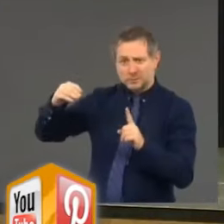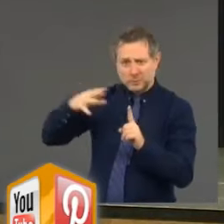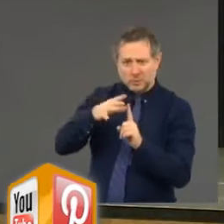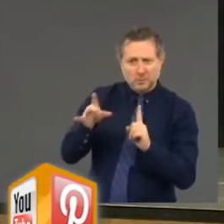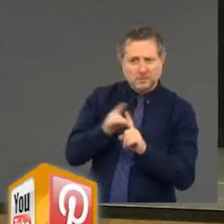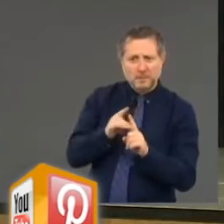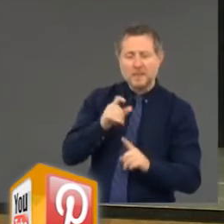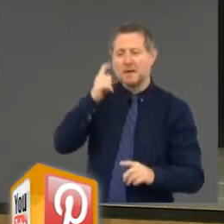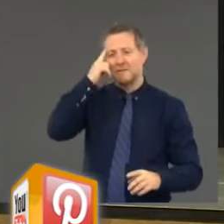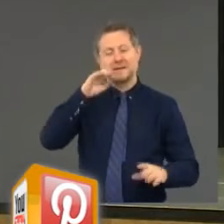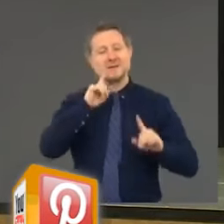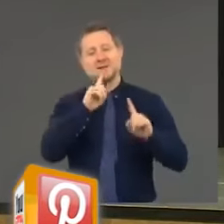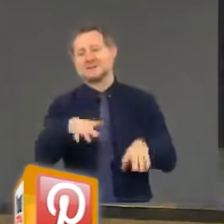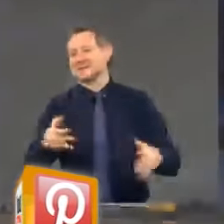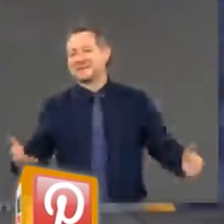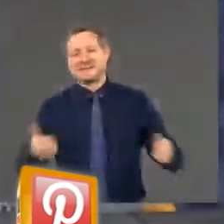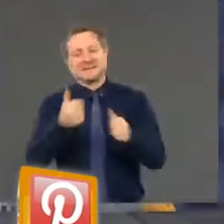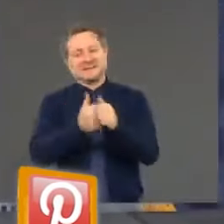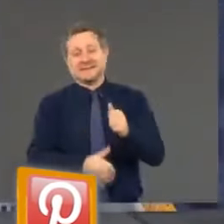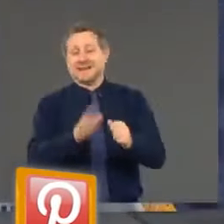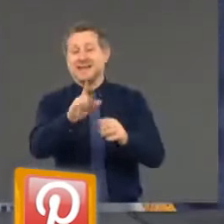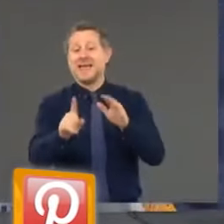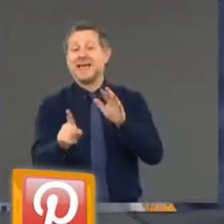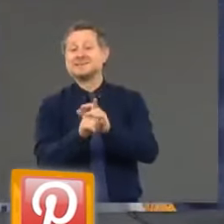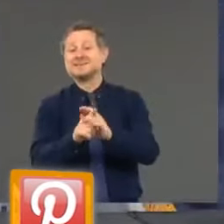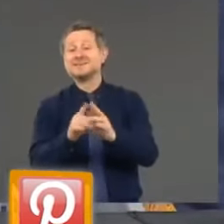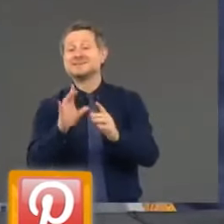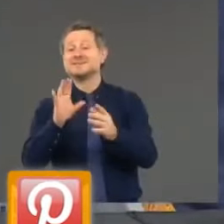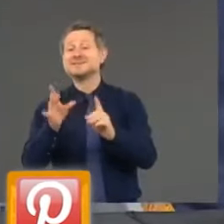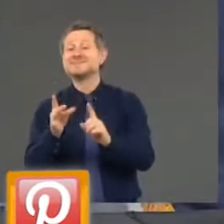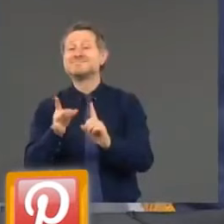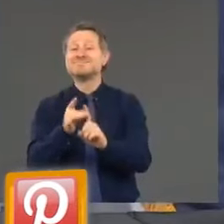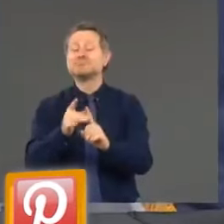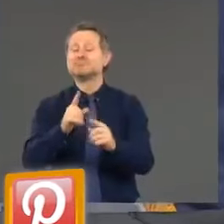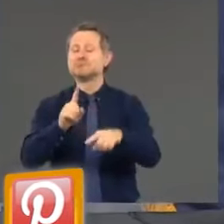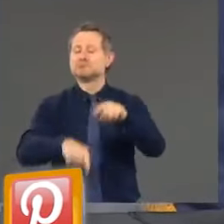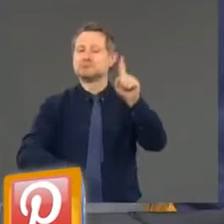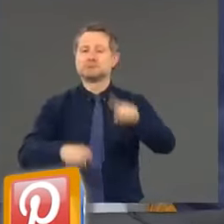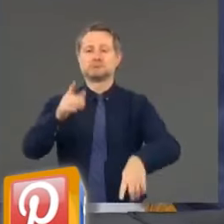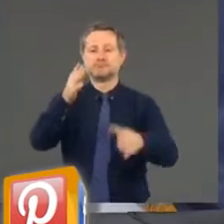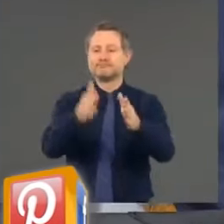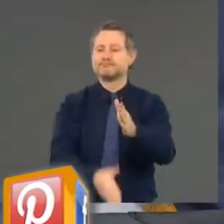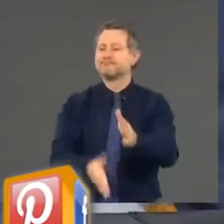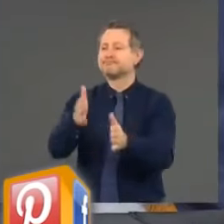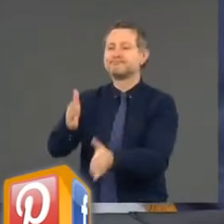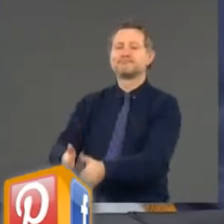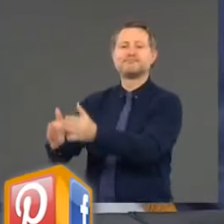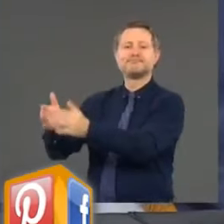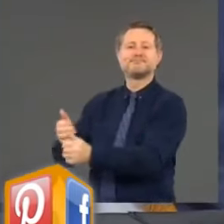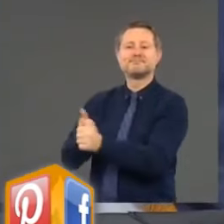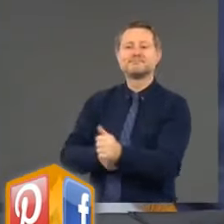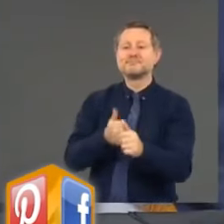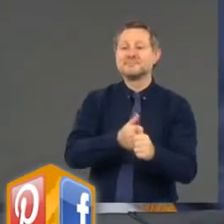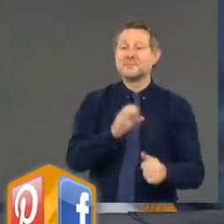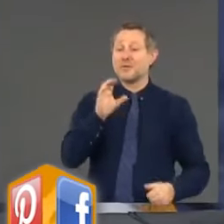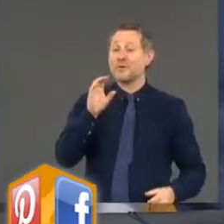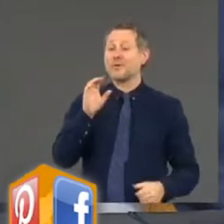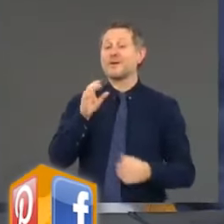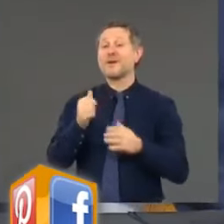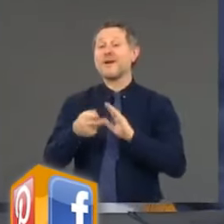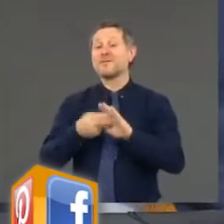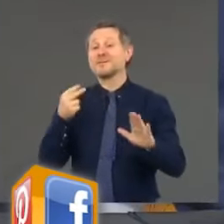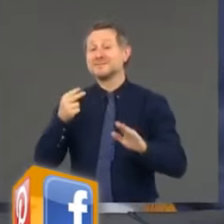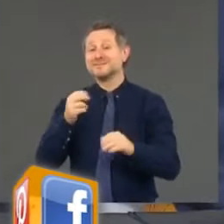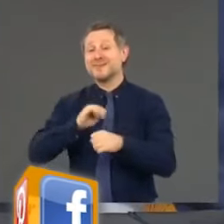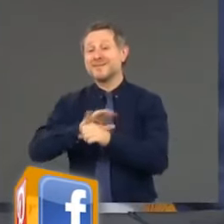you know. We do know this on the new COVID cases, which surprised me, frankly. The